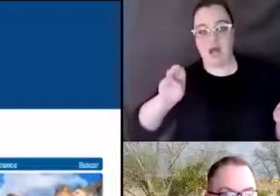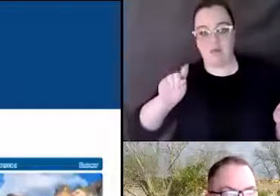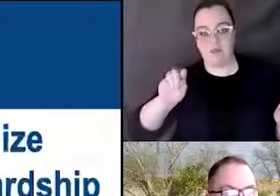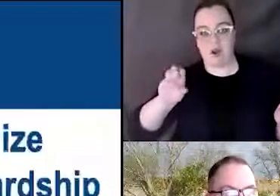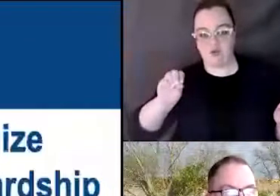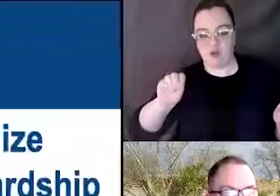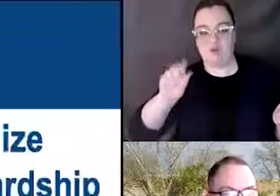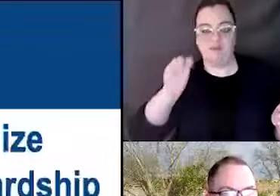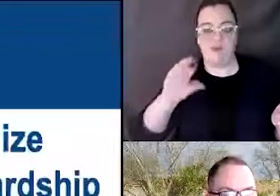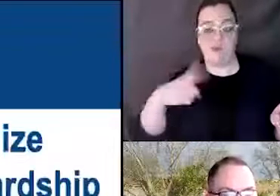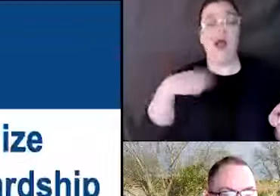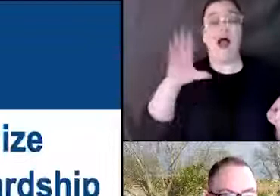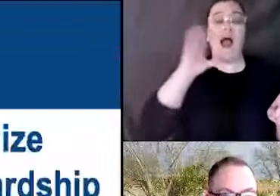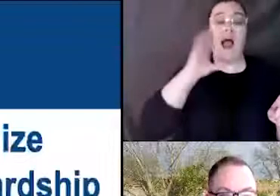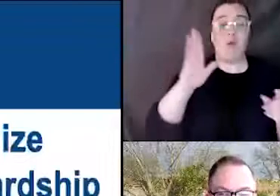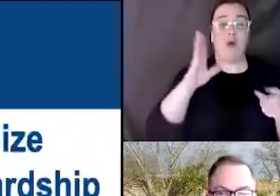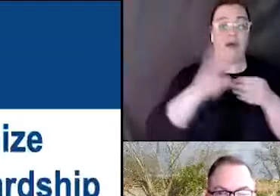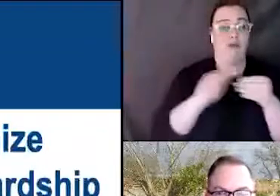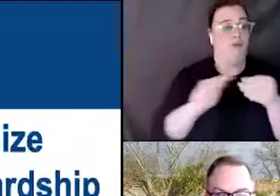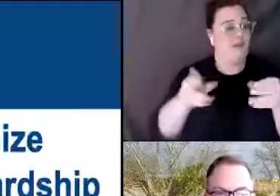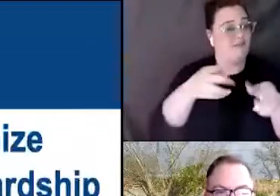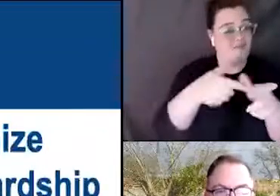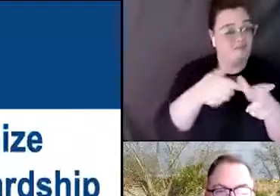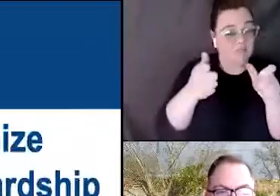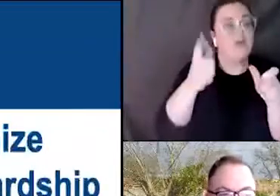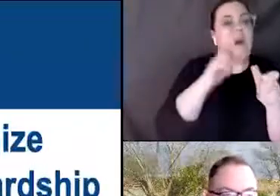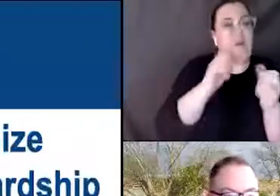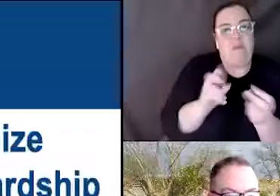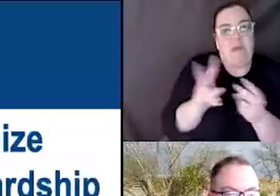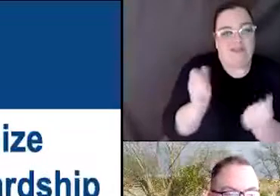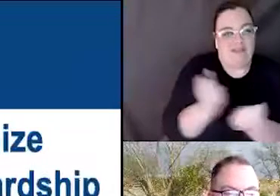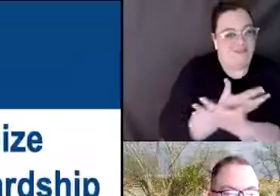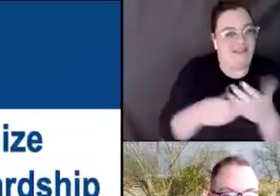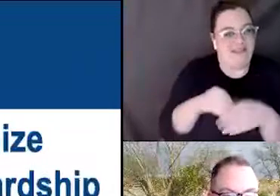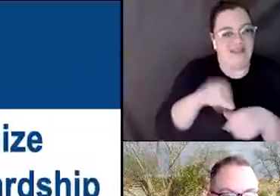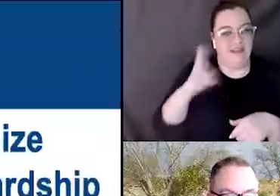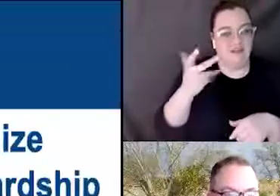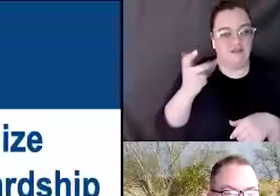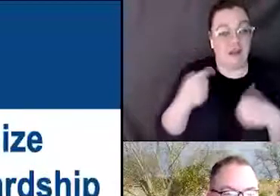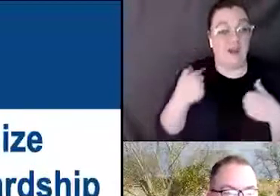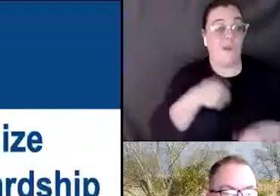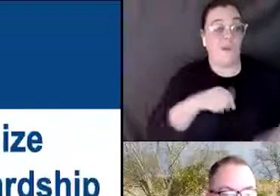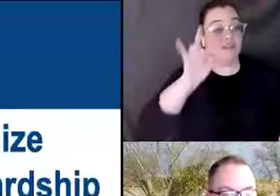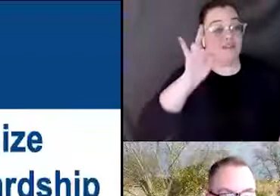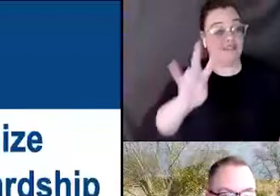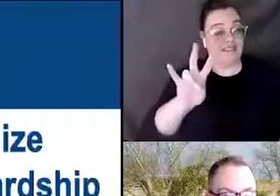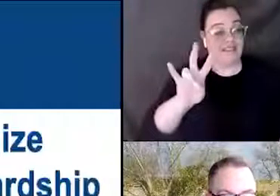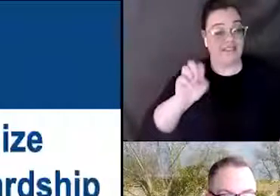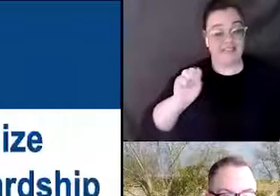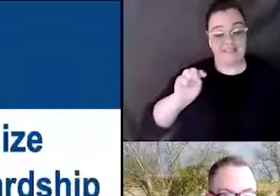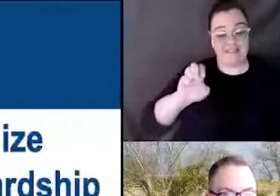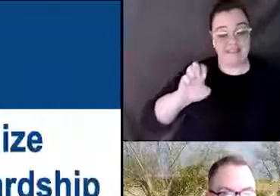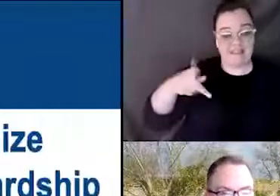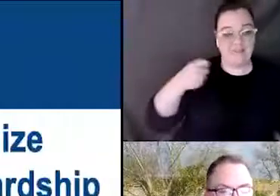Sharon. Our 7 steps to earthquake safety on both websites, available in English and Spanish. 7 steps in